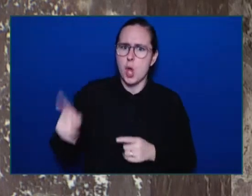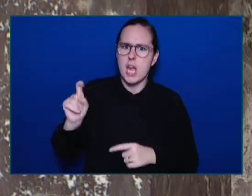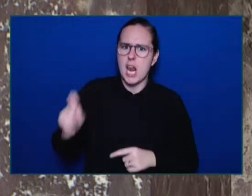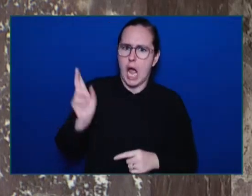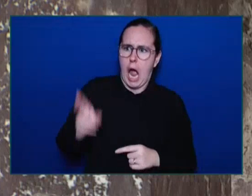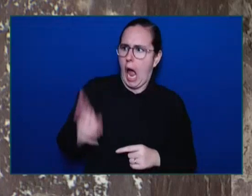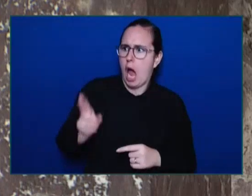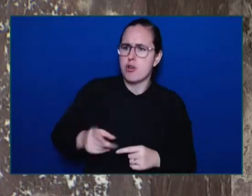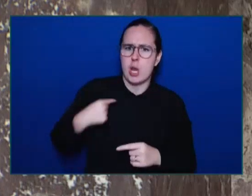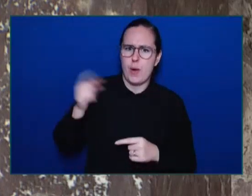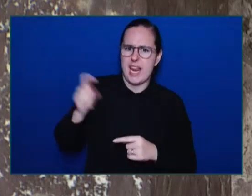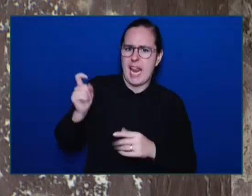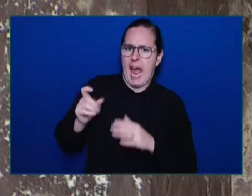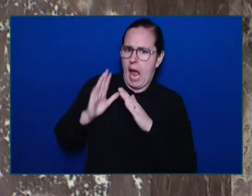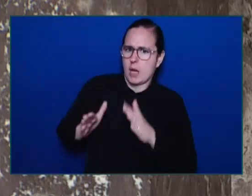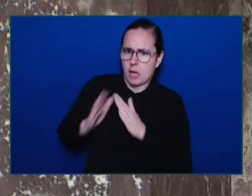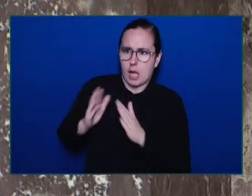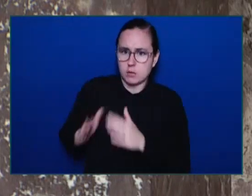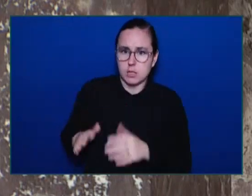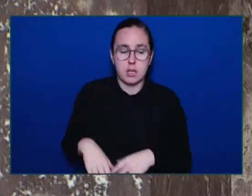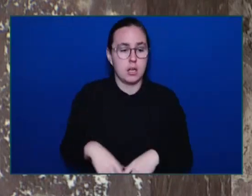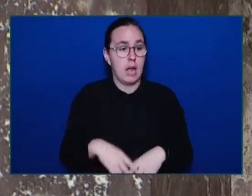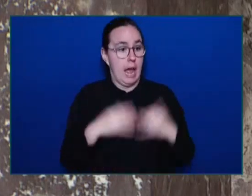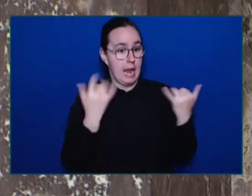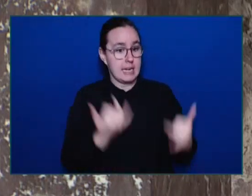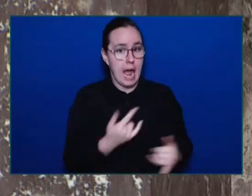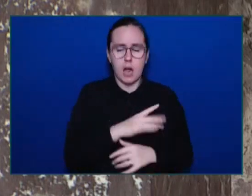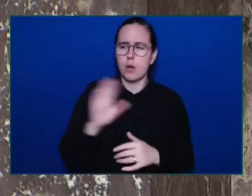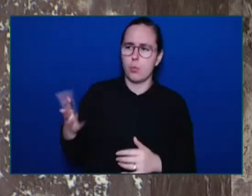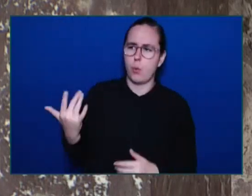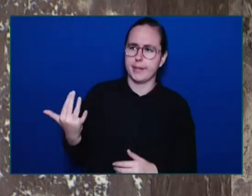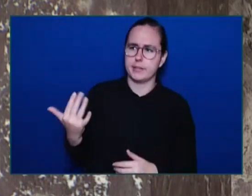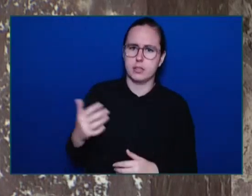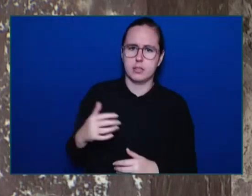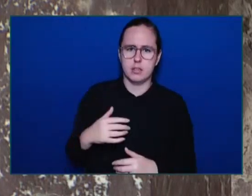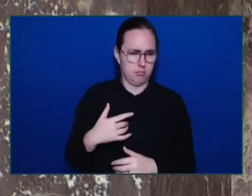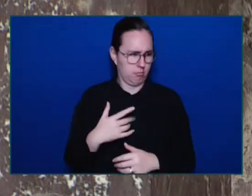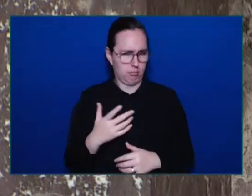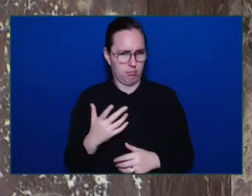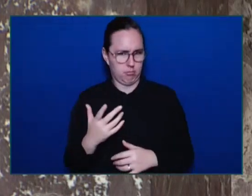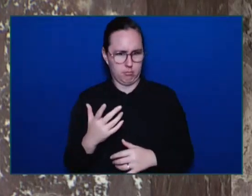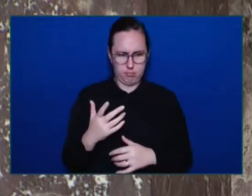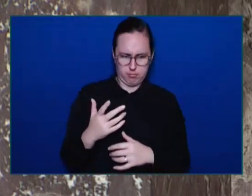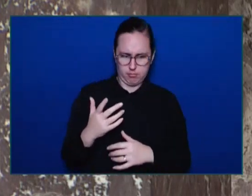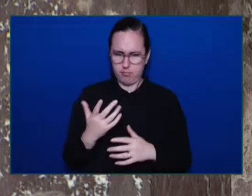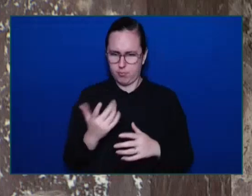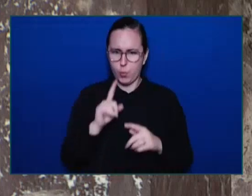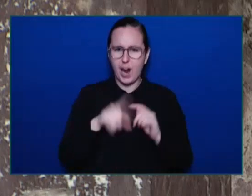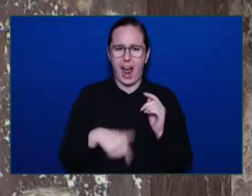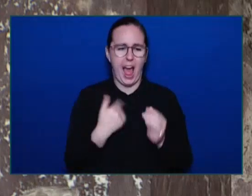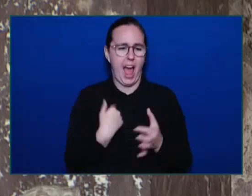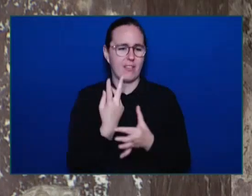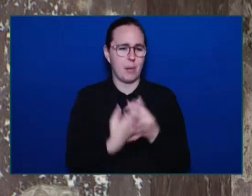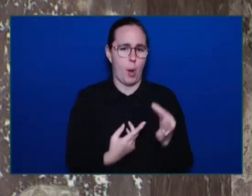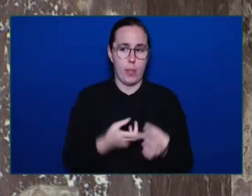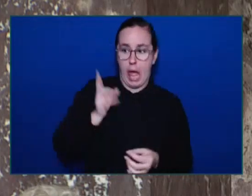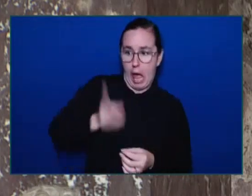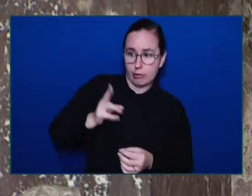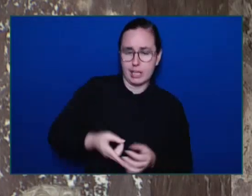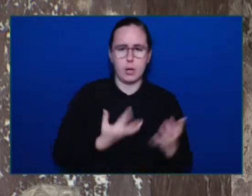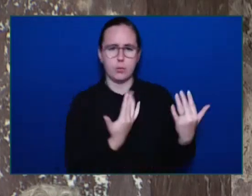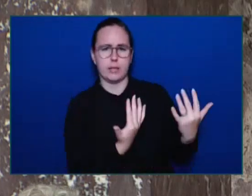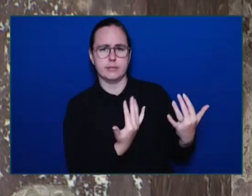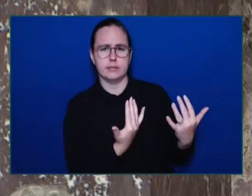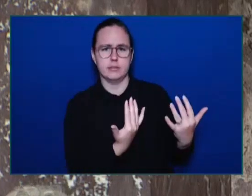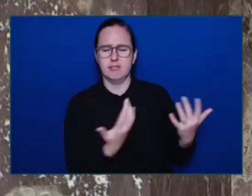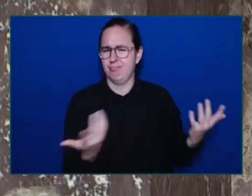Speaker. Again, let me share some additional quotes for the member, Honourable Speaker. We had Andy